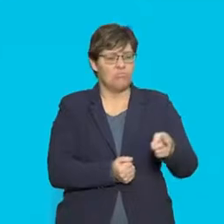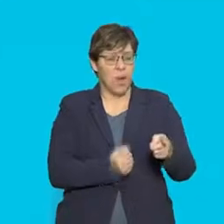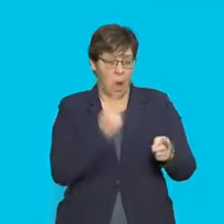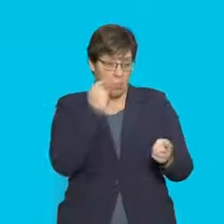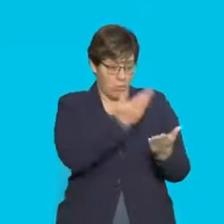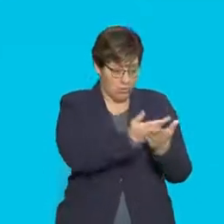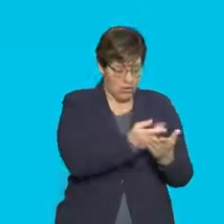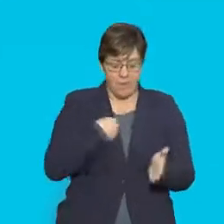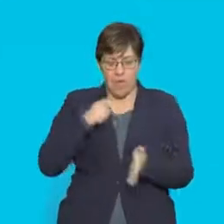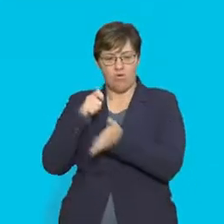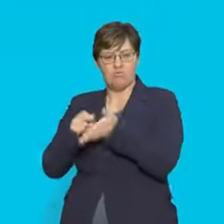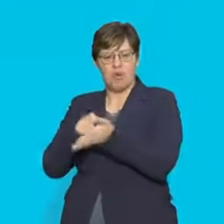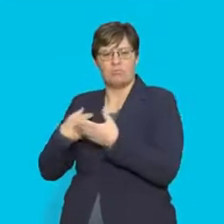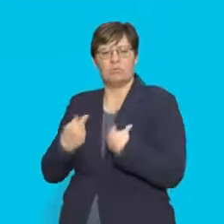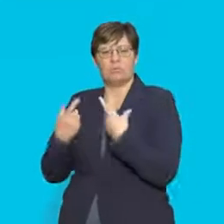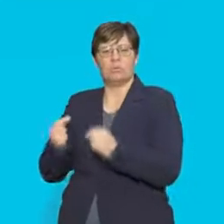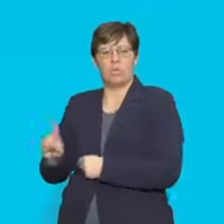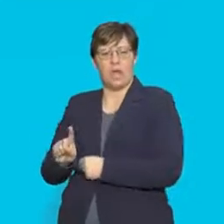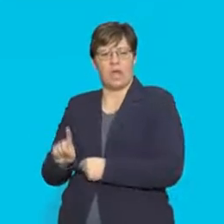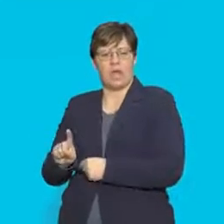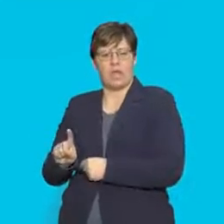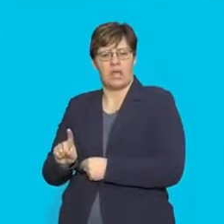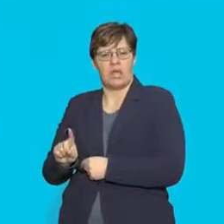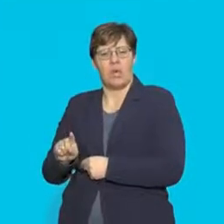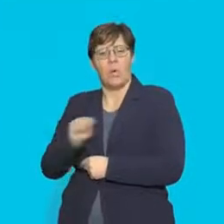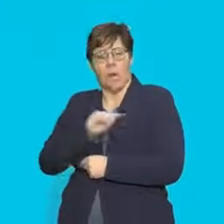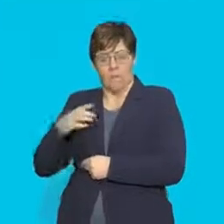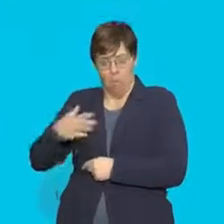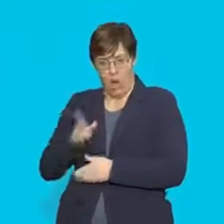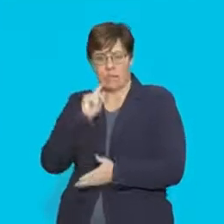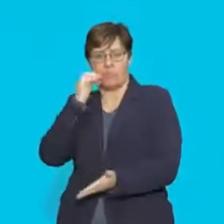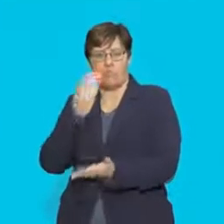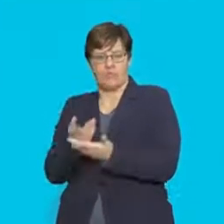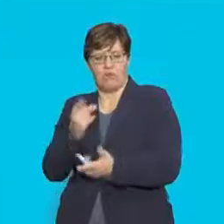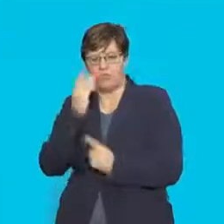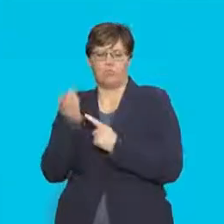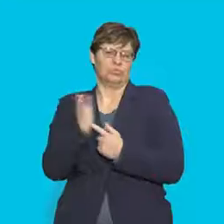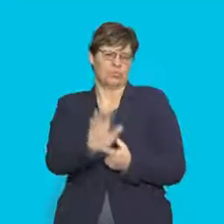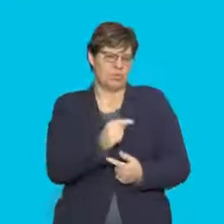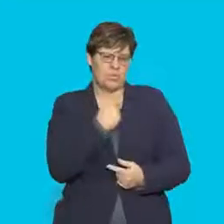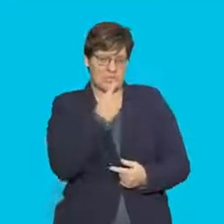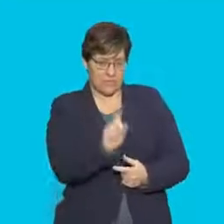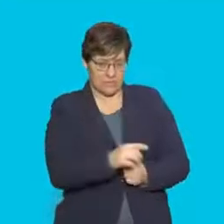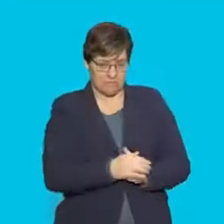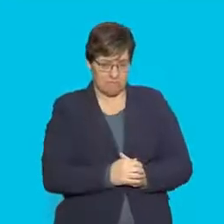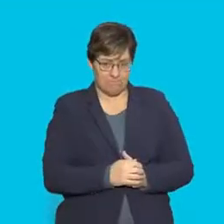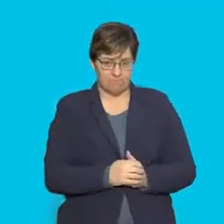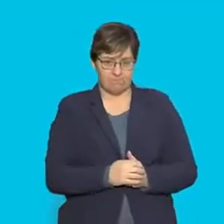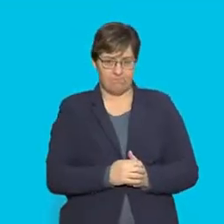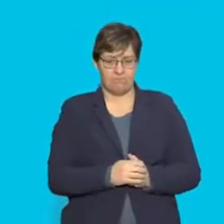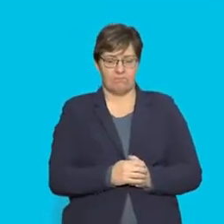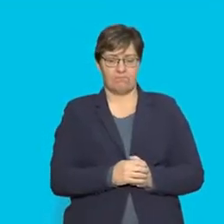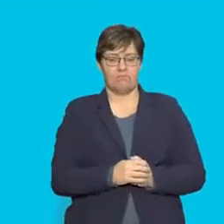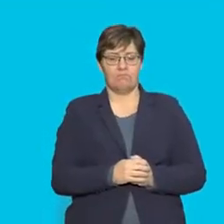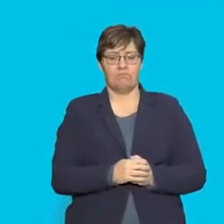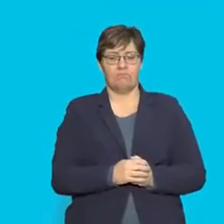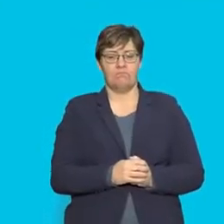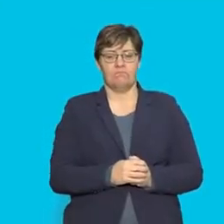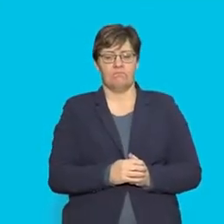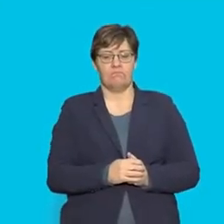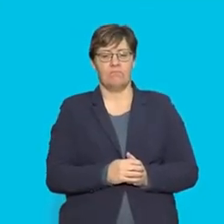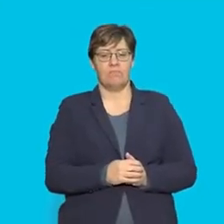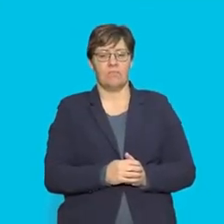when writing the proof, right? So let me just show you what I'm talking about. Now, when